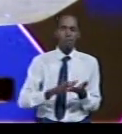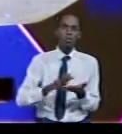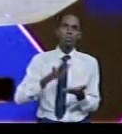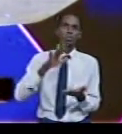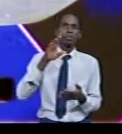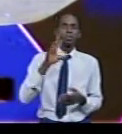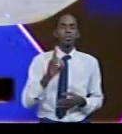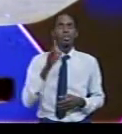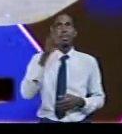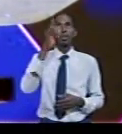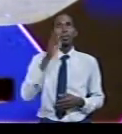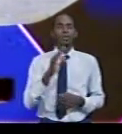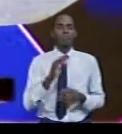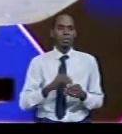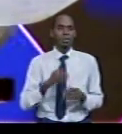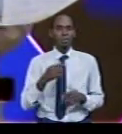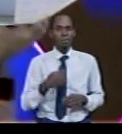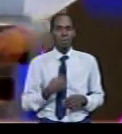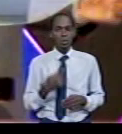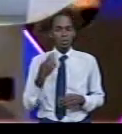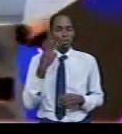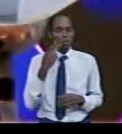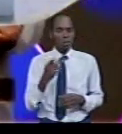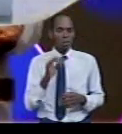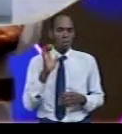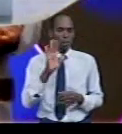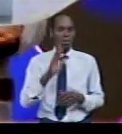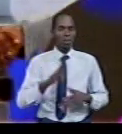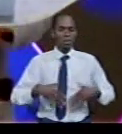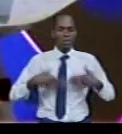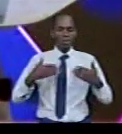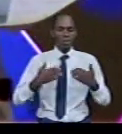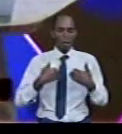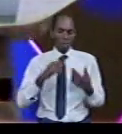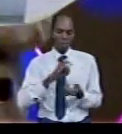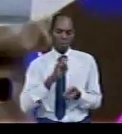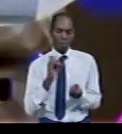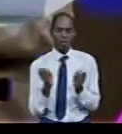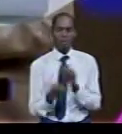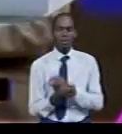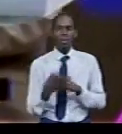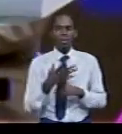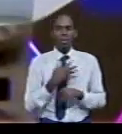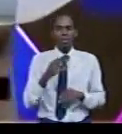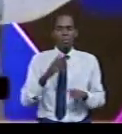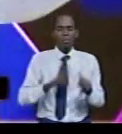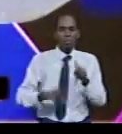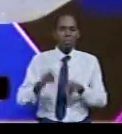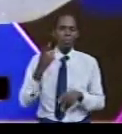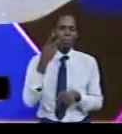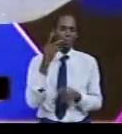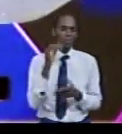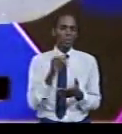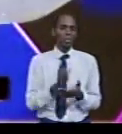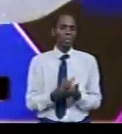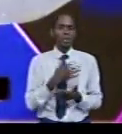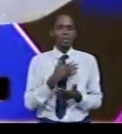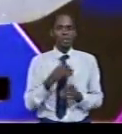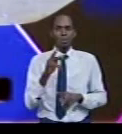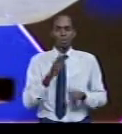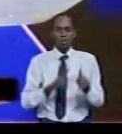glorified God in me. His life had turned around. And the people saw that. And the people